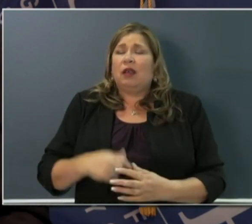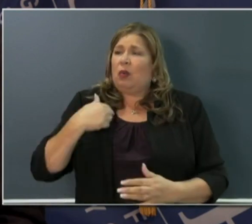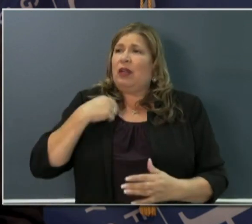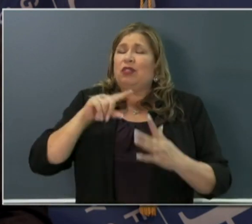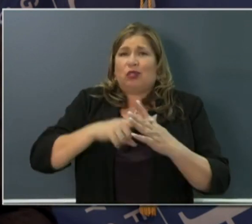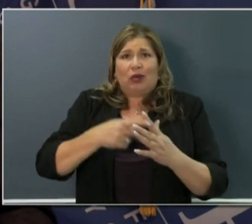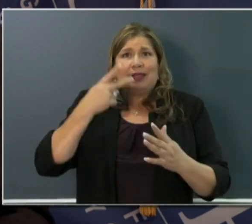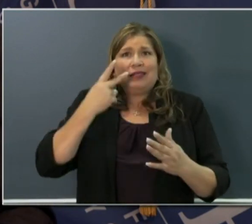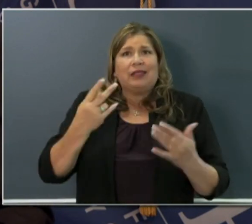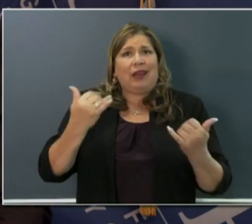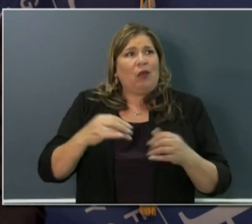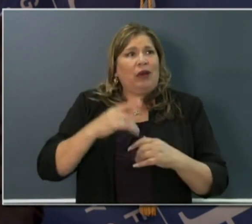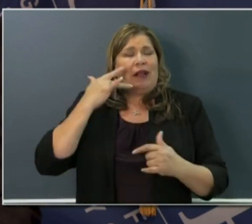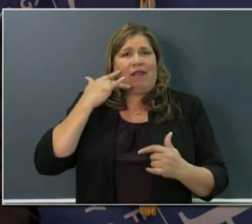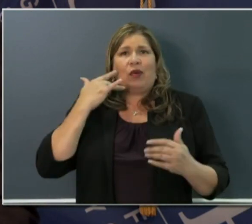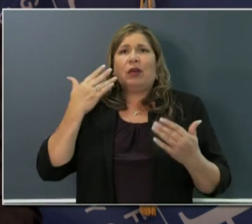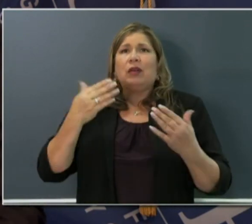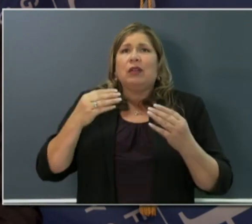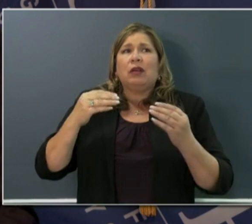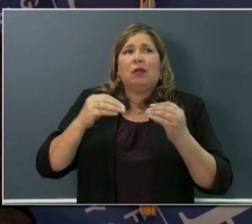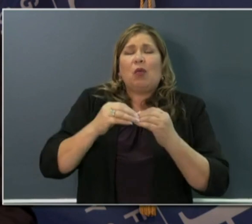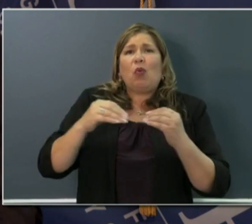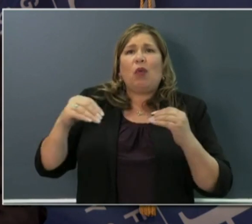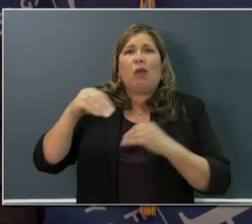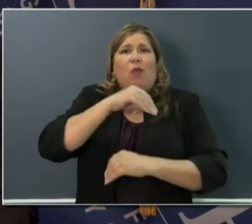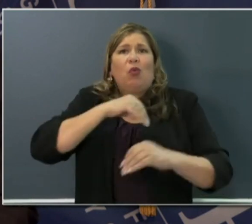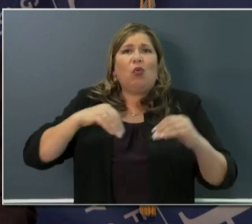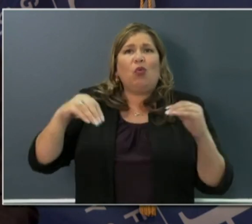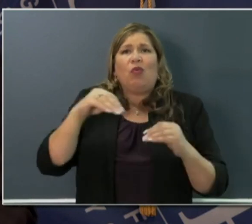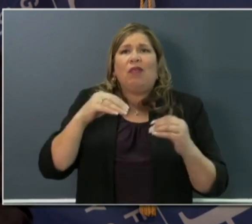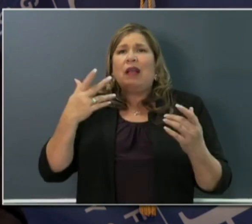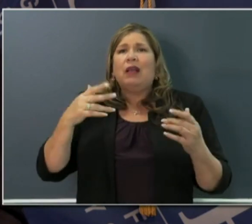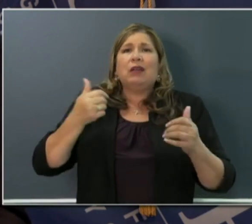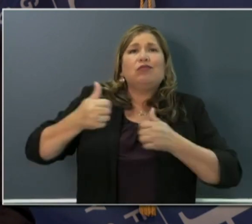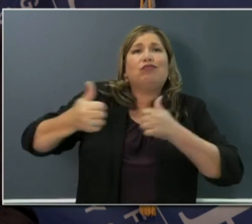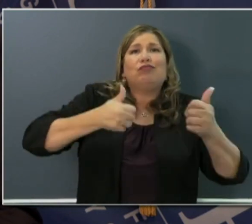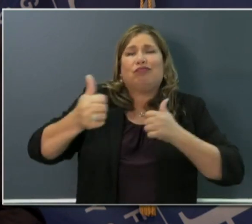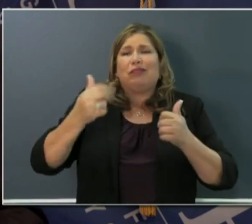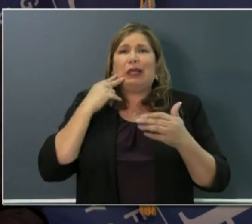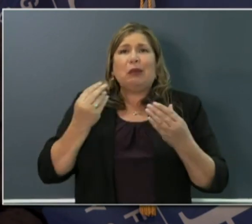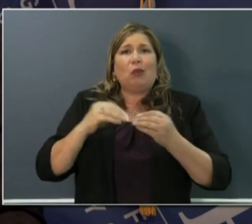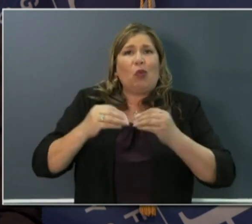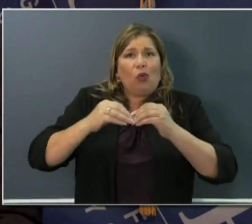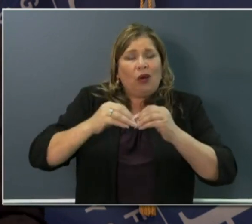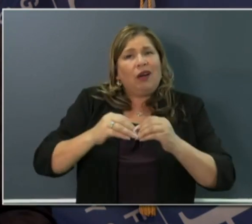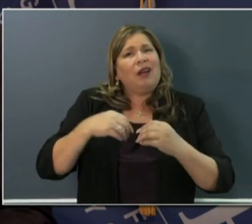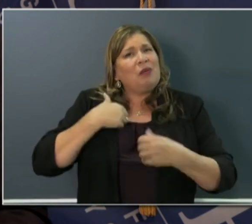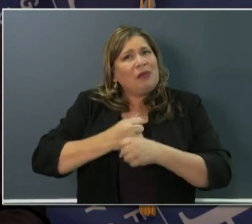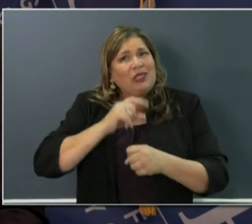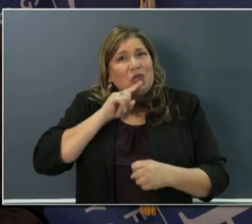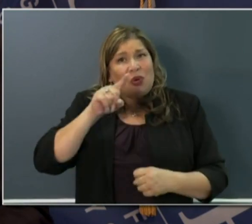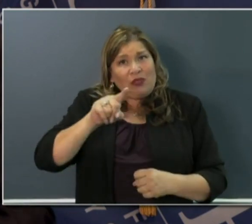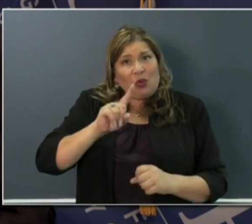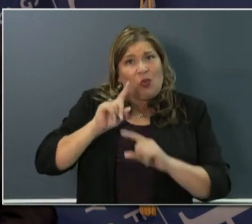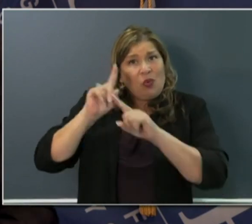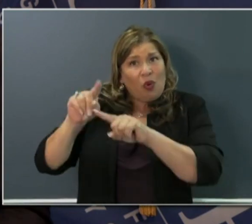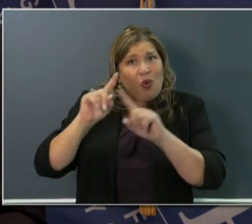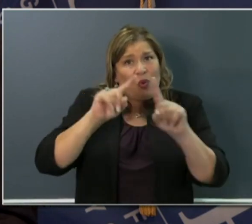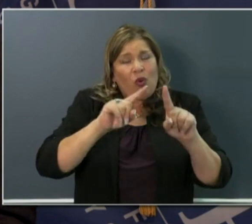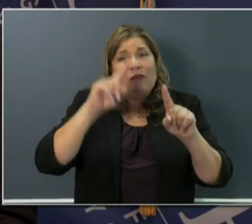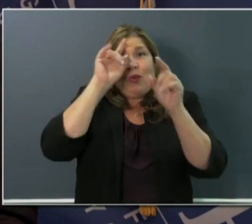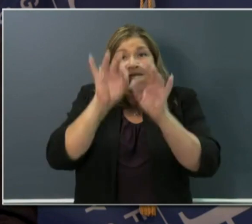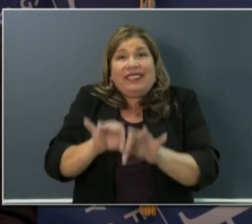just want folks to make the appropriate movement for essential business, essential support and services, and with intention, go outside,